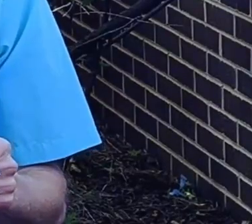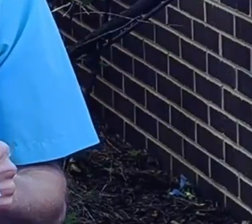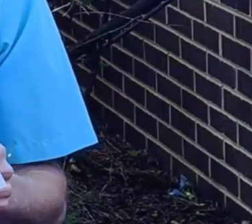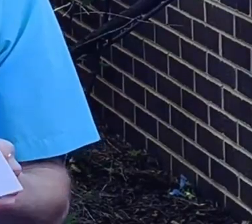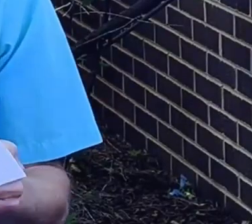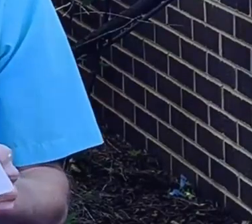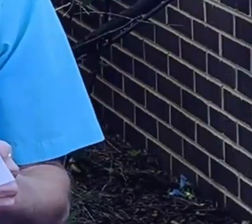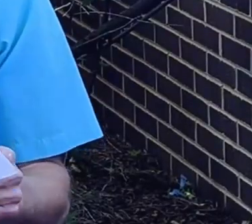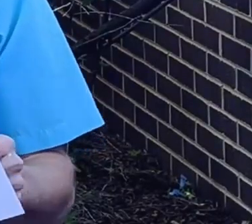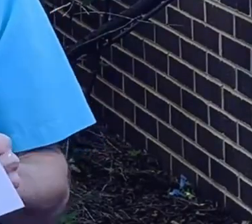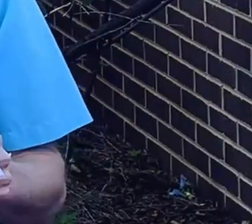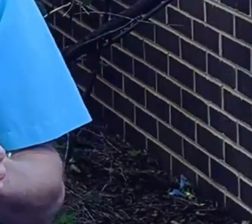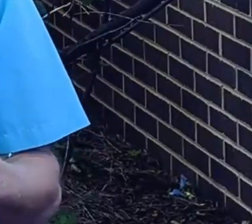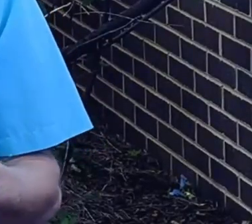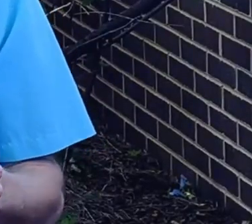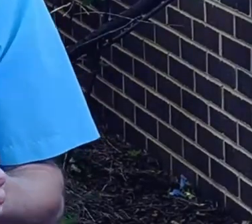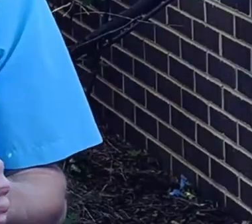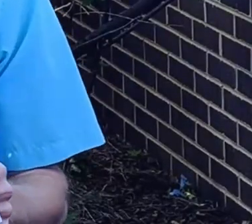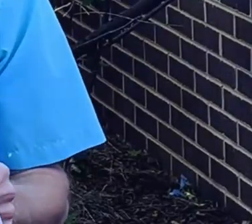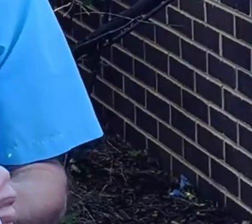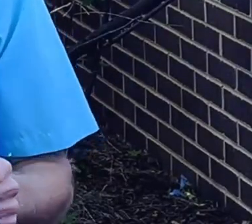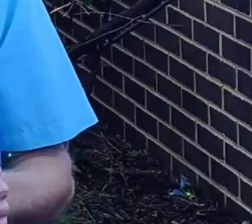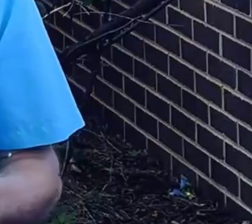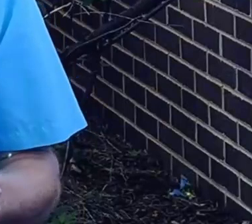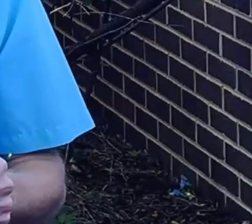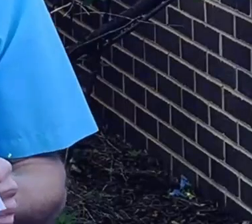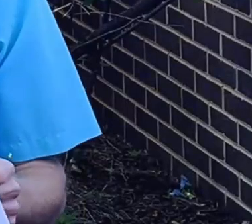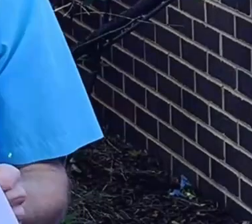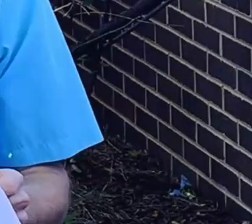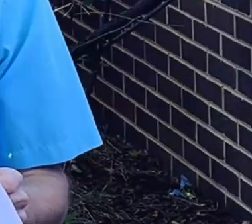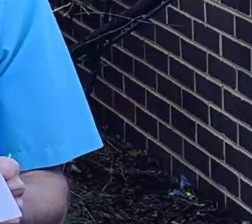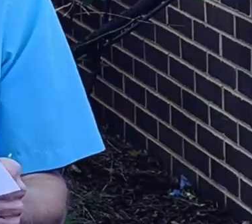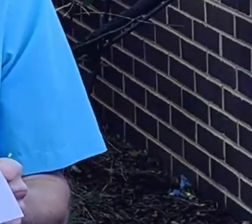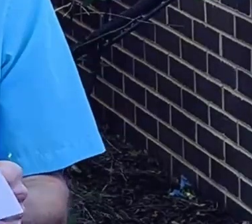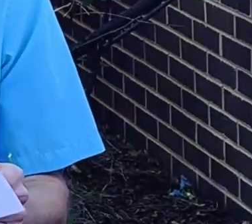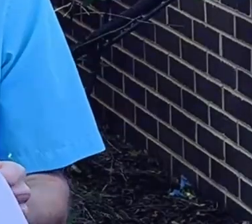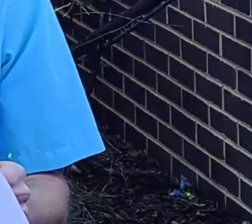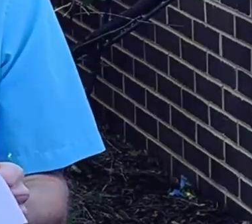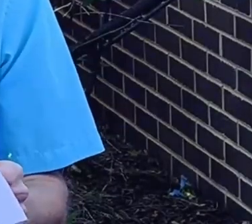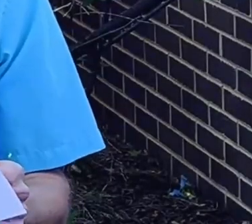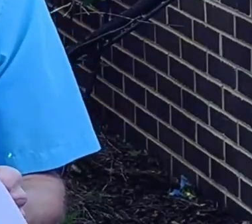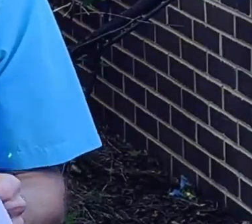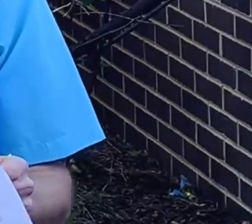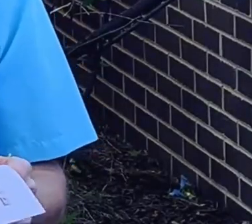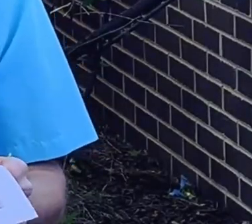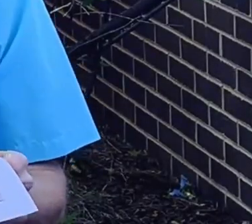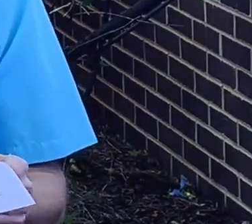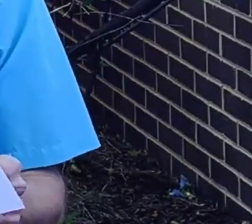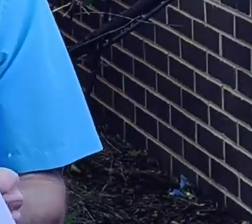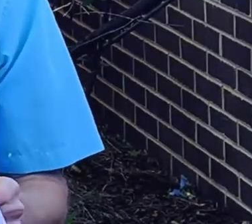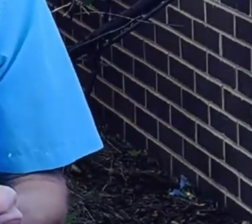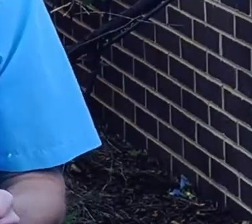Peterson, who was a colleague of his, said that Johansson was somebody who connected to people as individuals, and because he valued